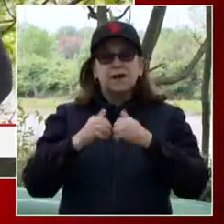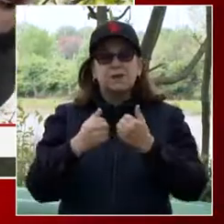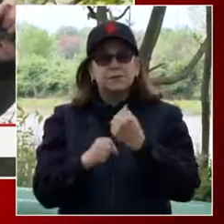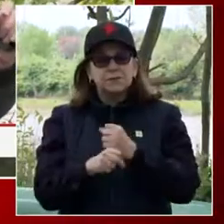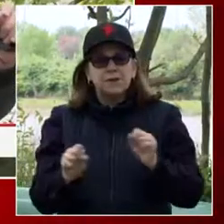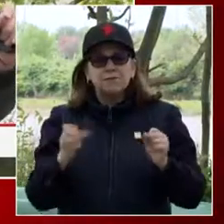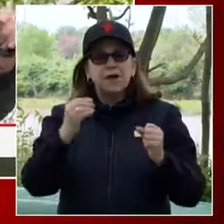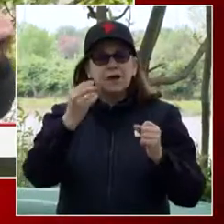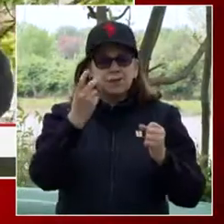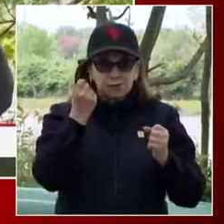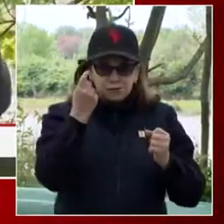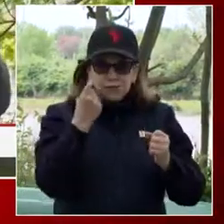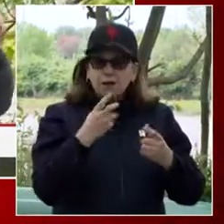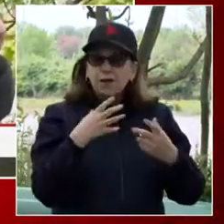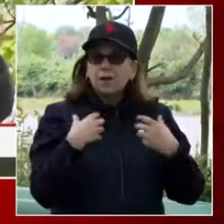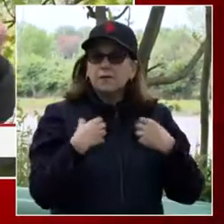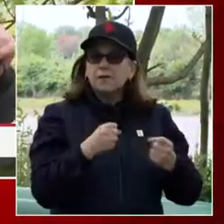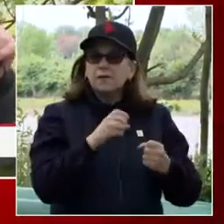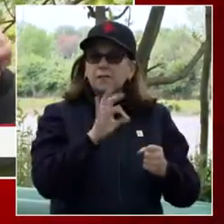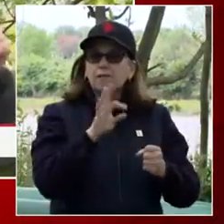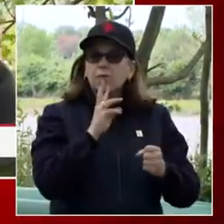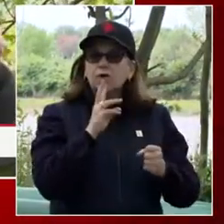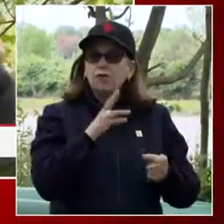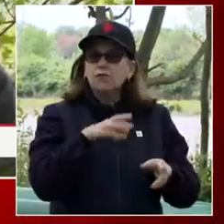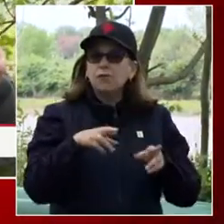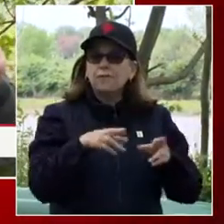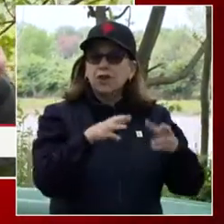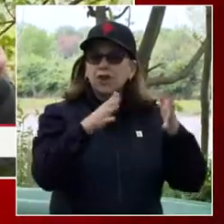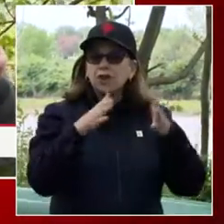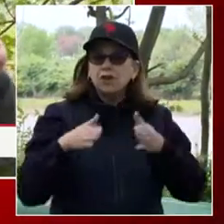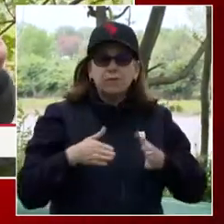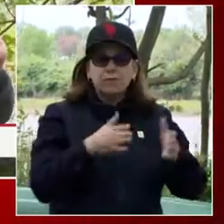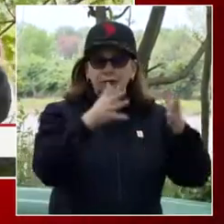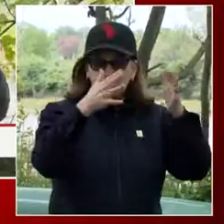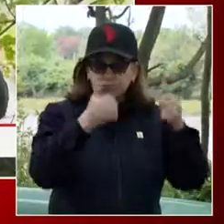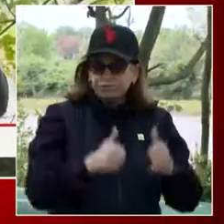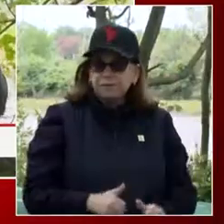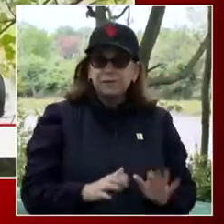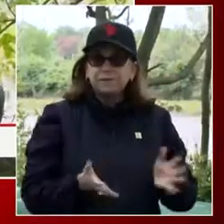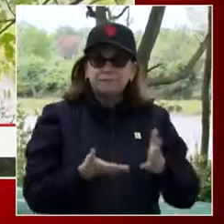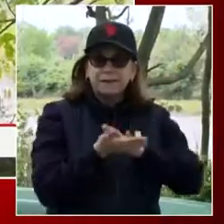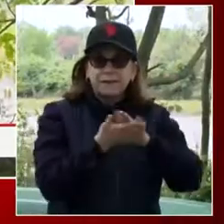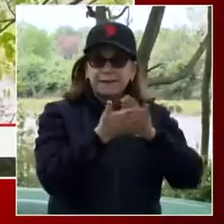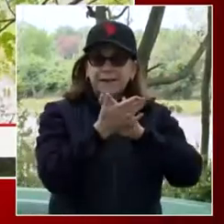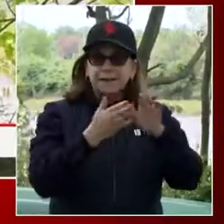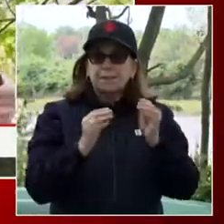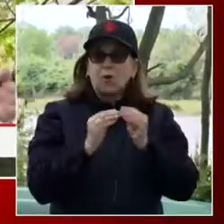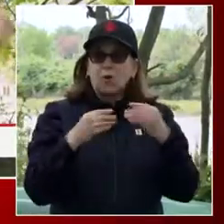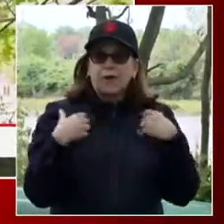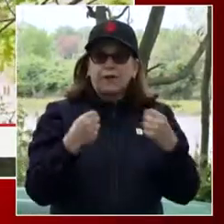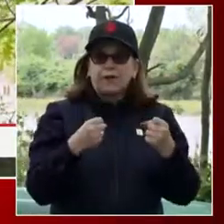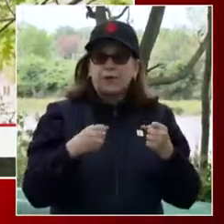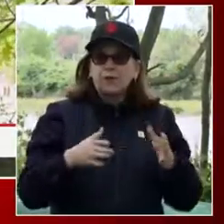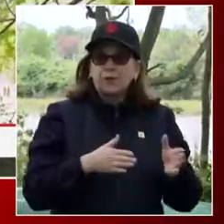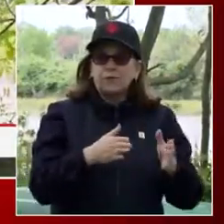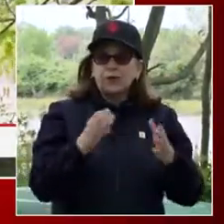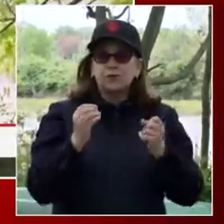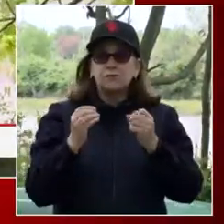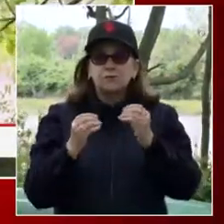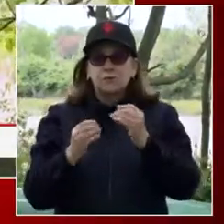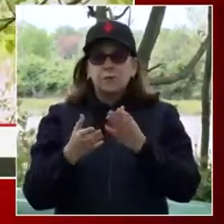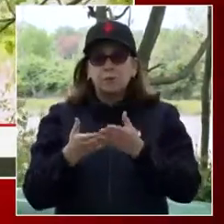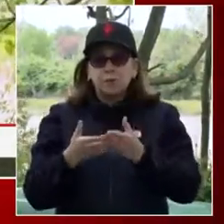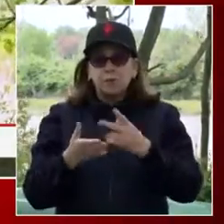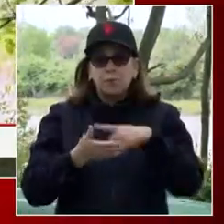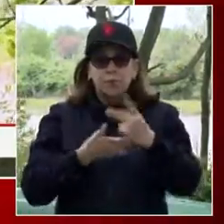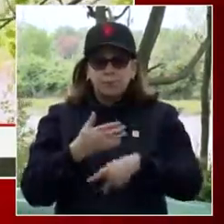you'll be checking out a boat just like you would a book out of a public library. And so we're starting with the Green Boats program. The